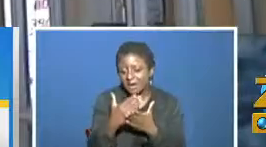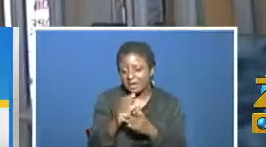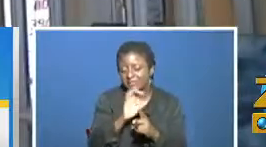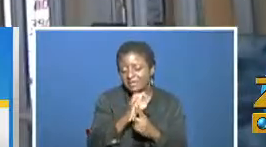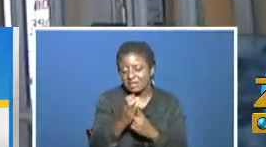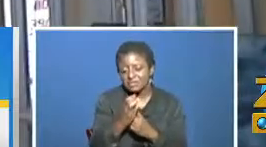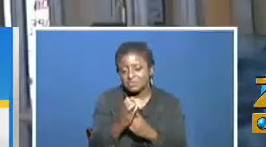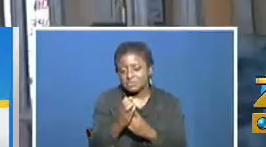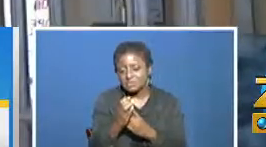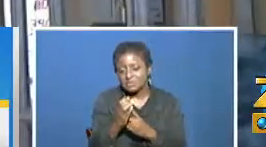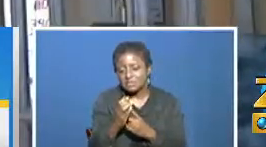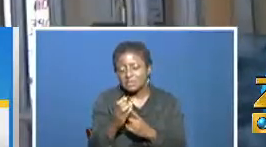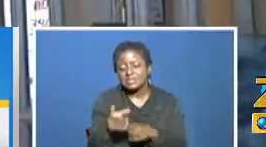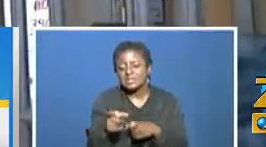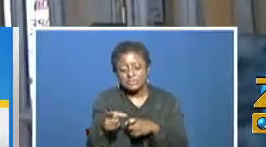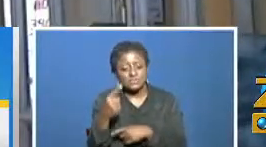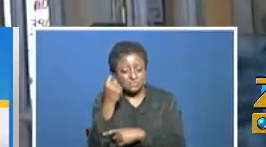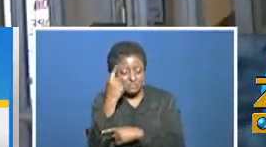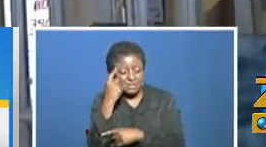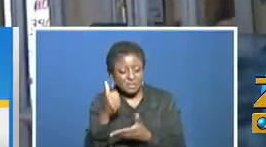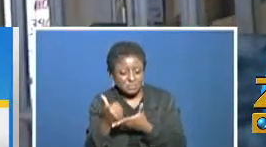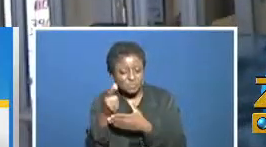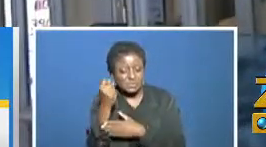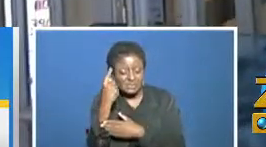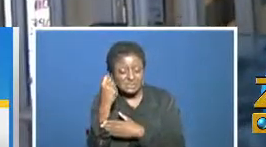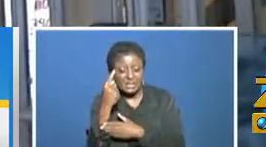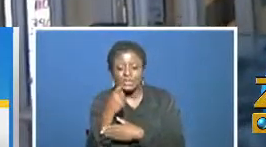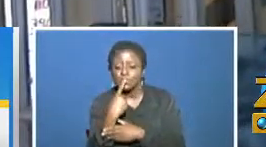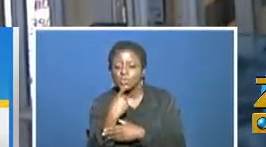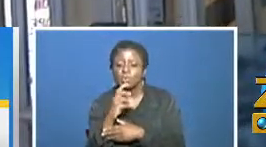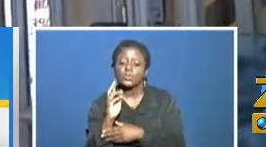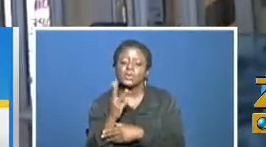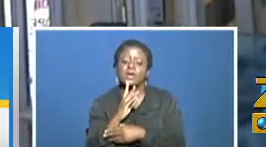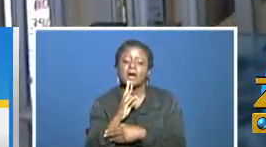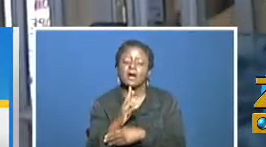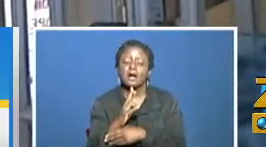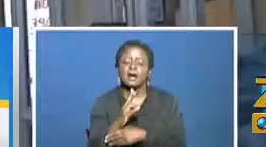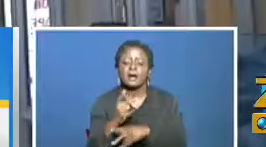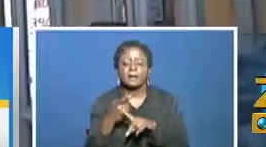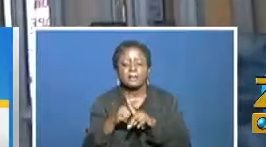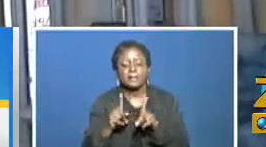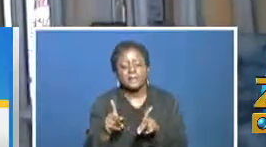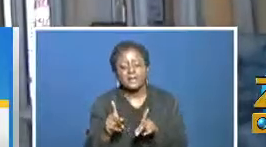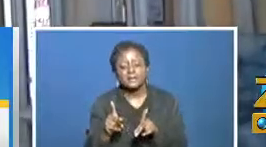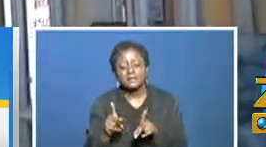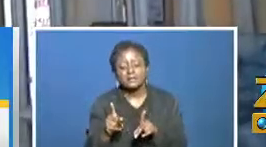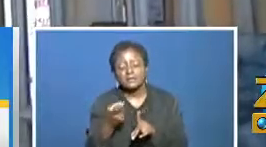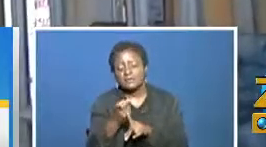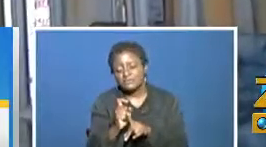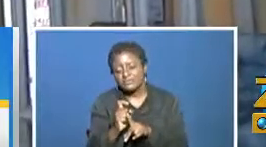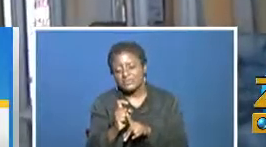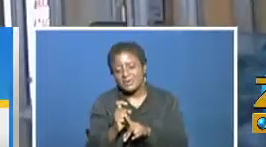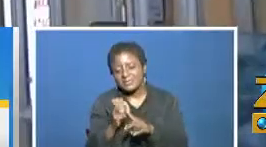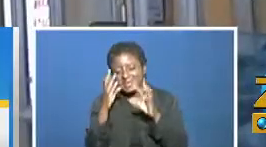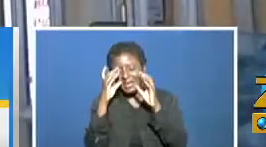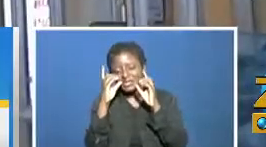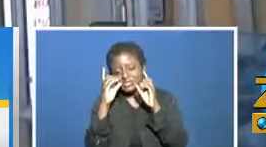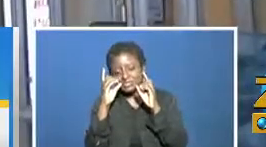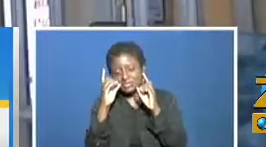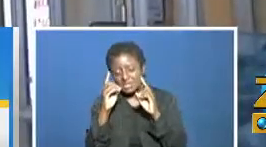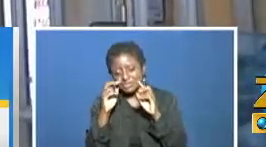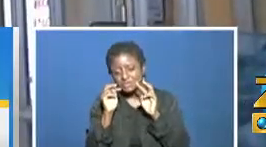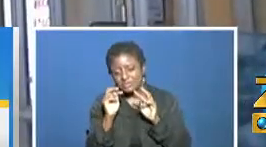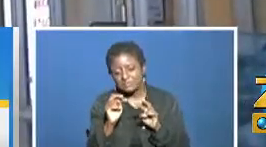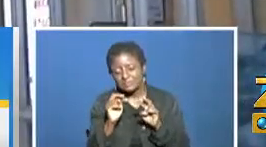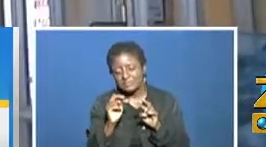deeply ingrained this creative spirit is and who we are. But from a more, I guess, educational standpoint, research